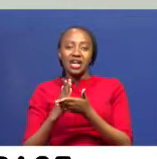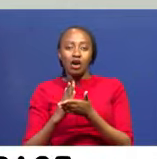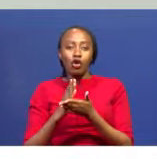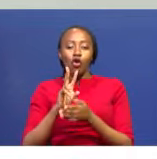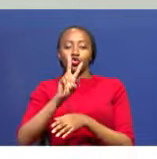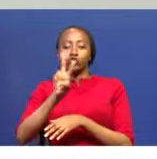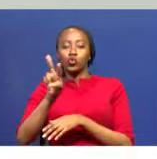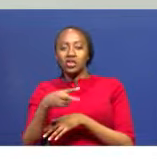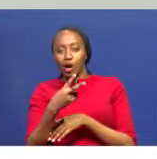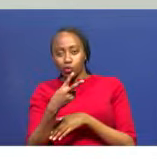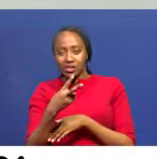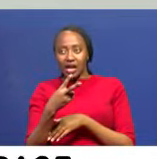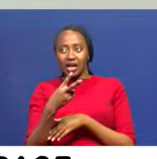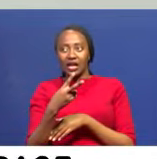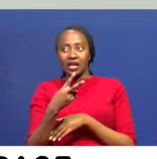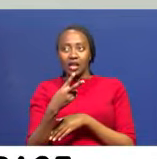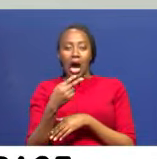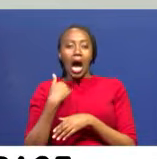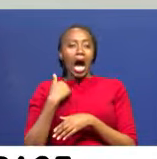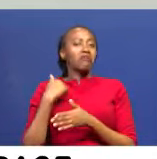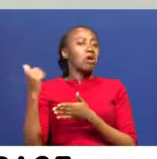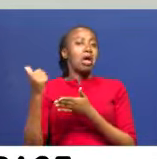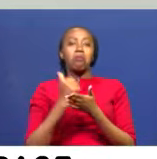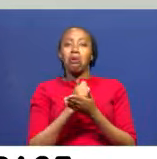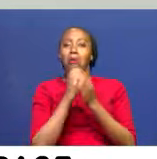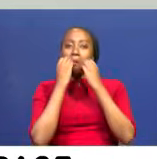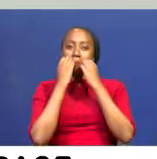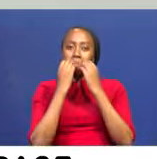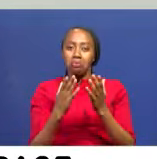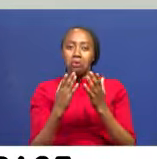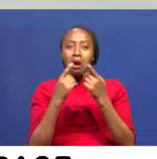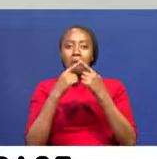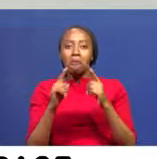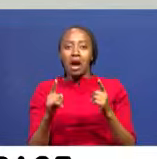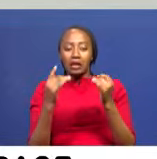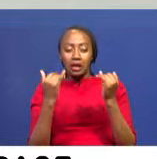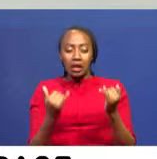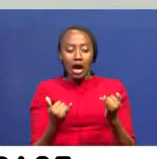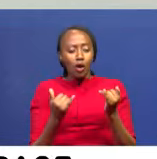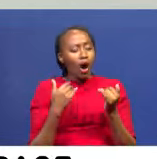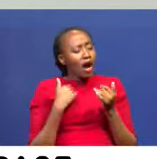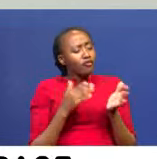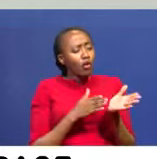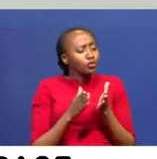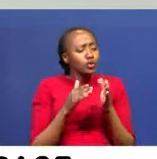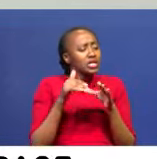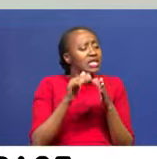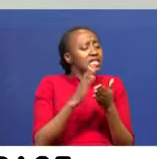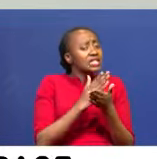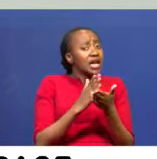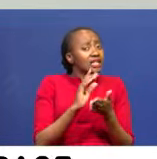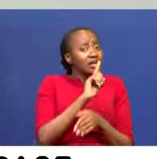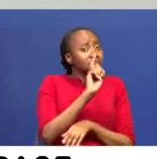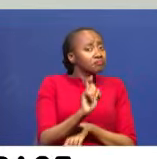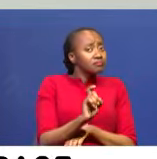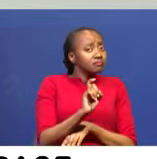2,000 of them don't have formal employment. Yes. So in terms of, is there opportunity in this sector?